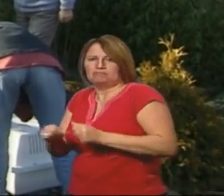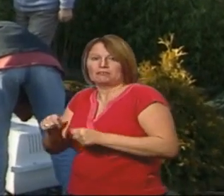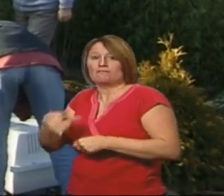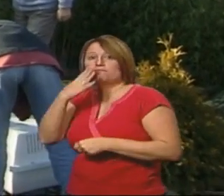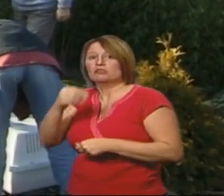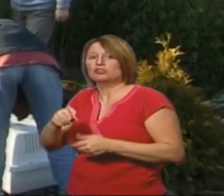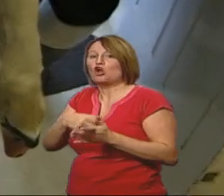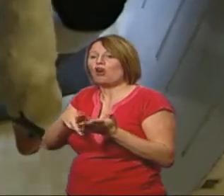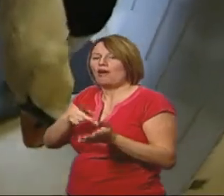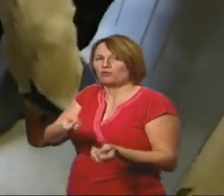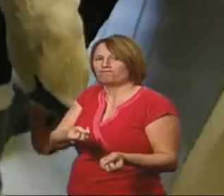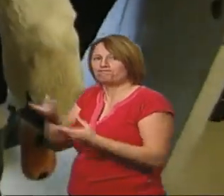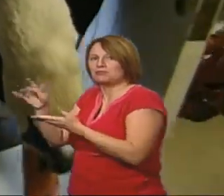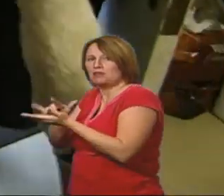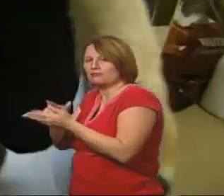examination.